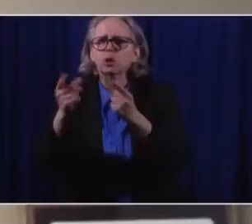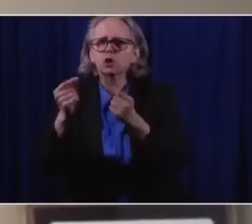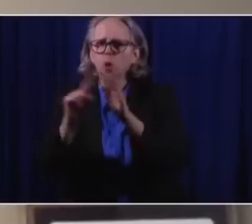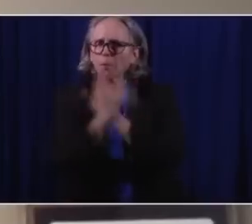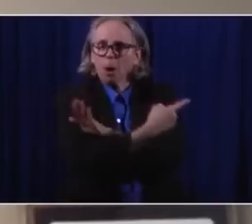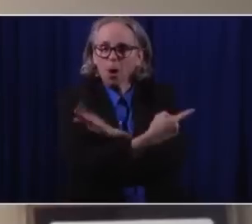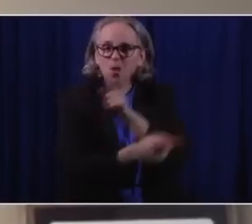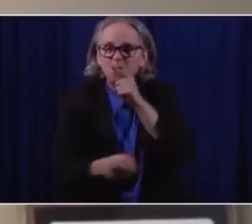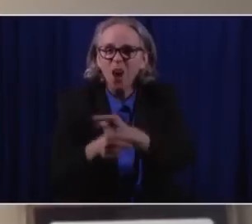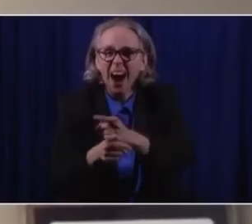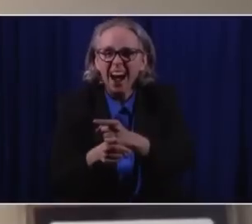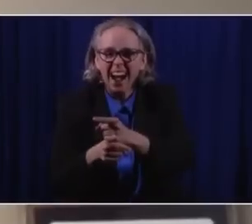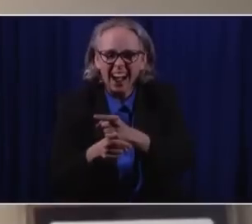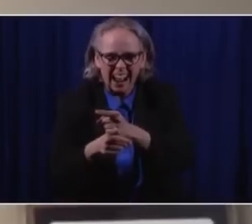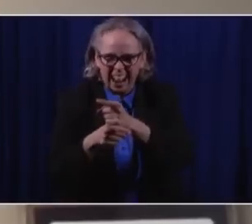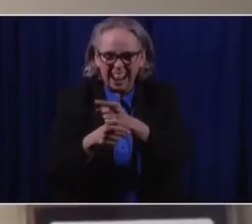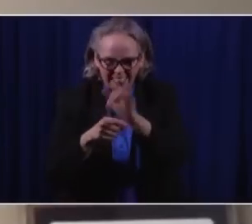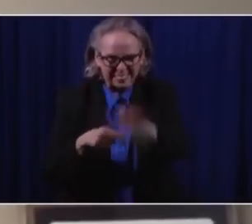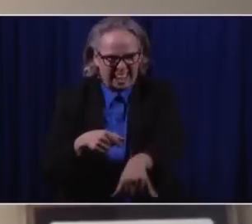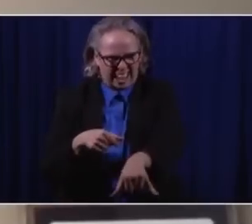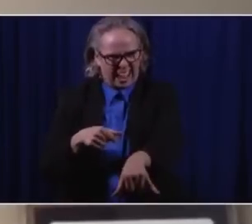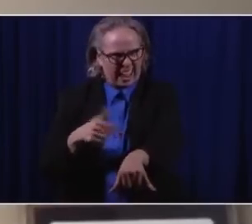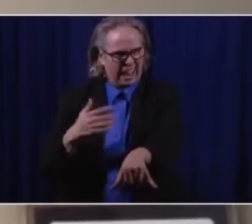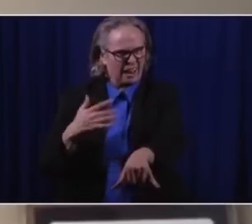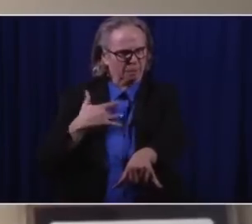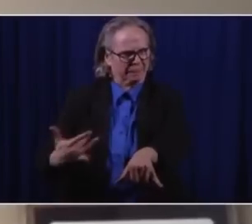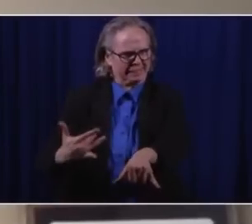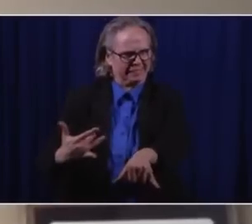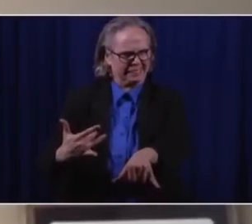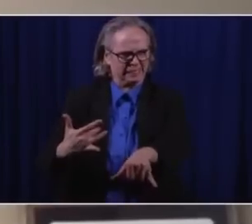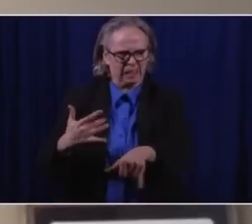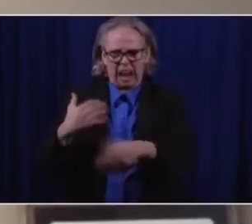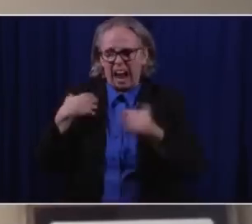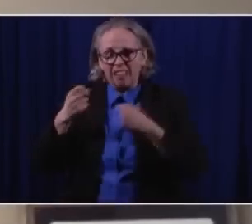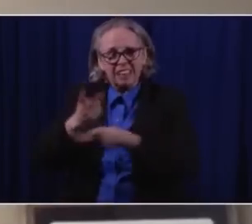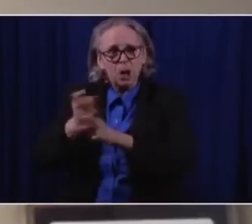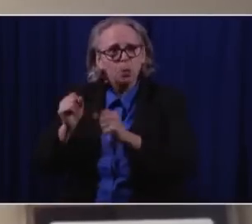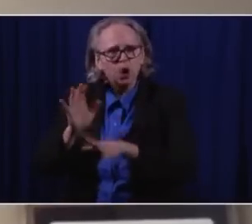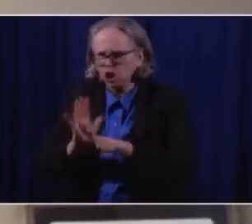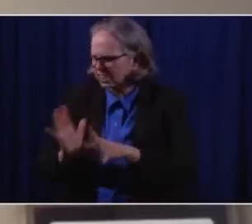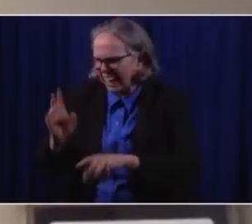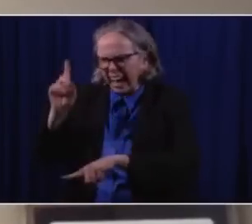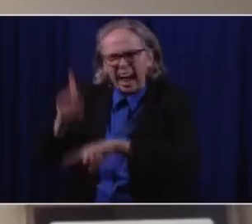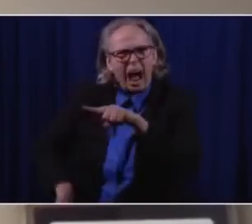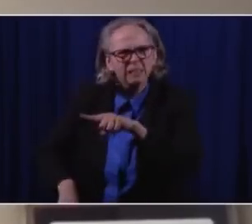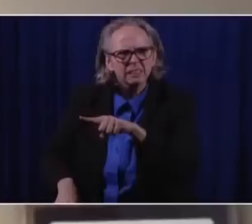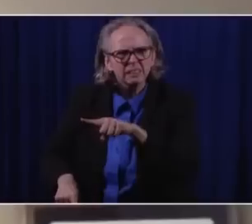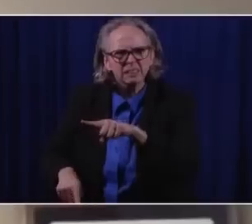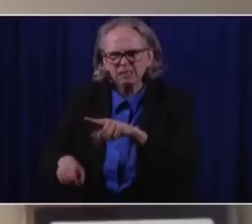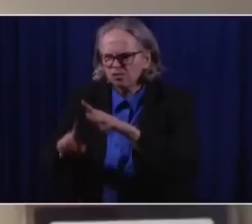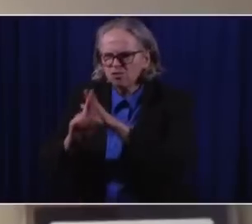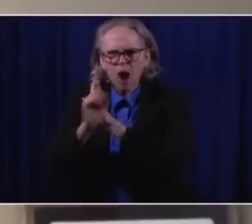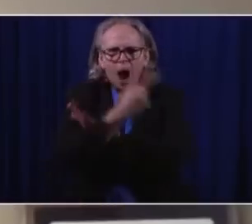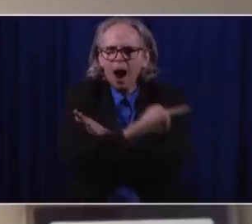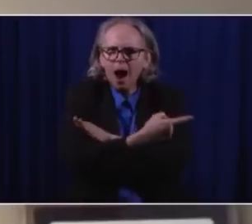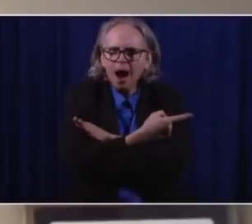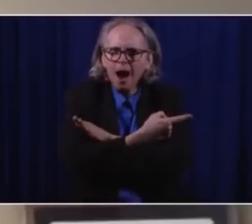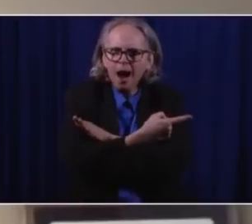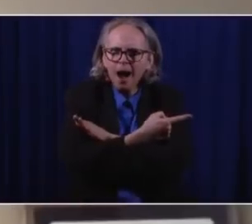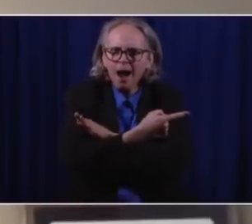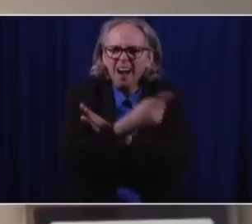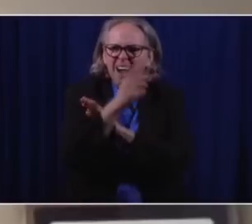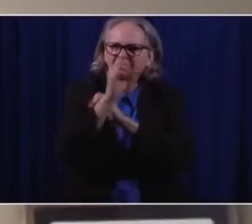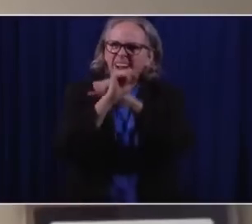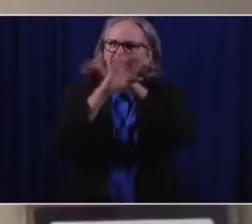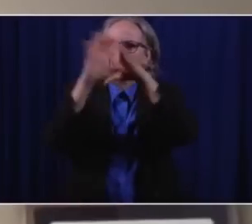You would run away. Healthcare workers cannot evacuate. And like Aaron said, this is not just about nurses. This is